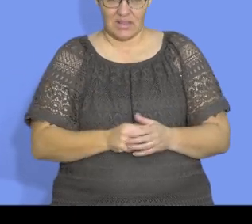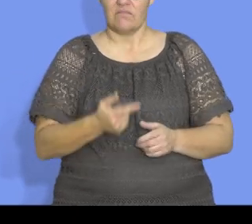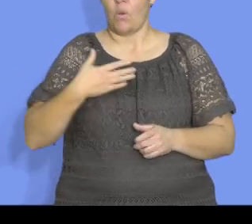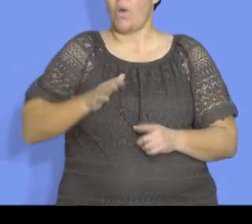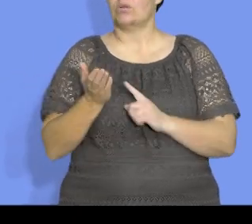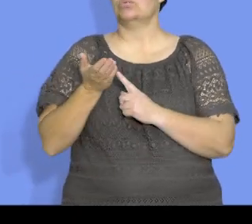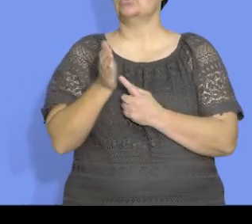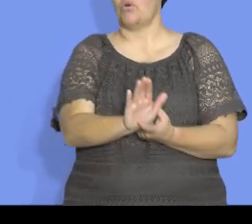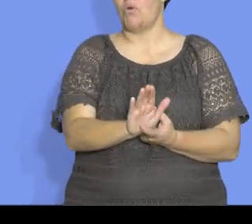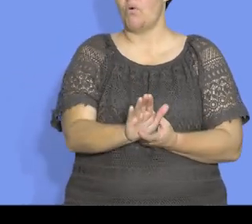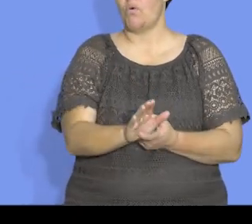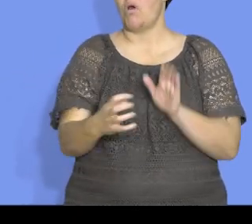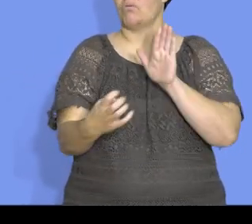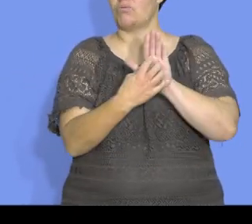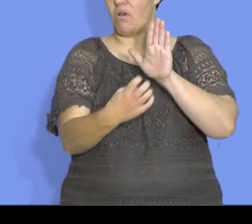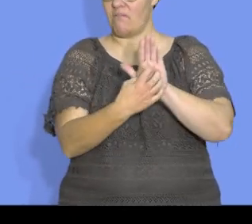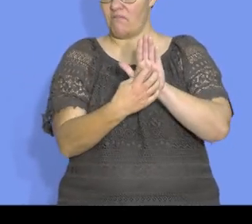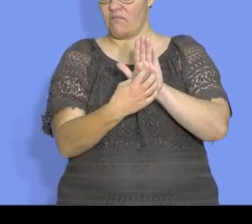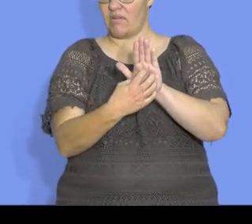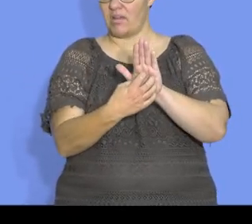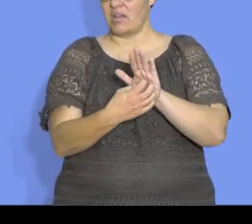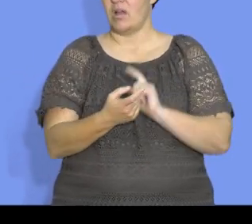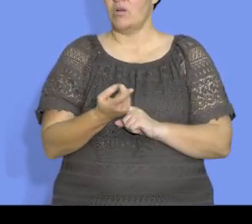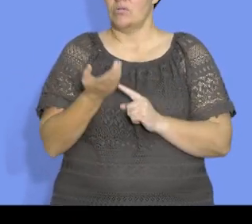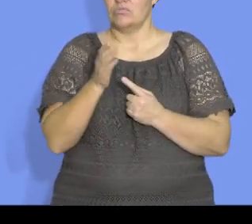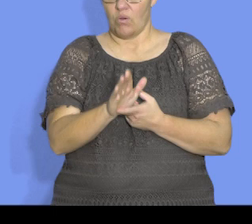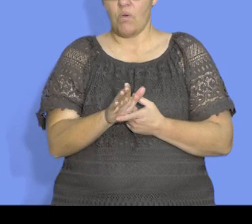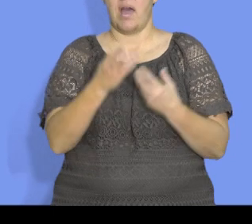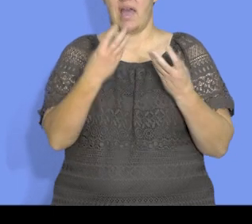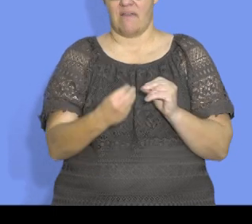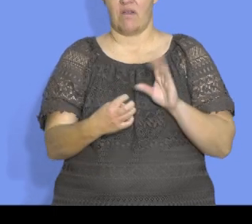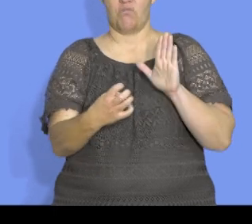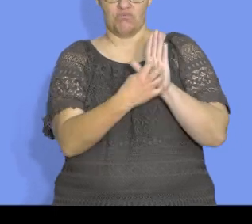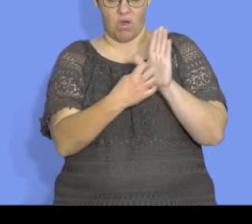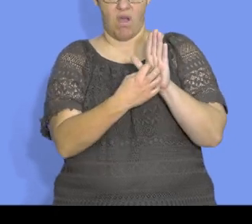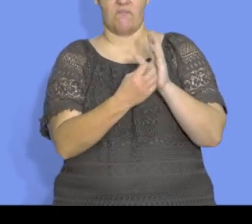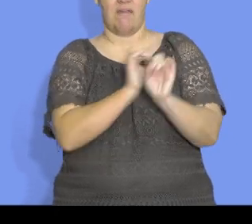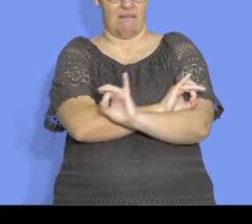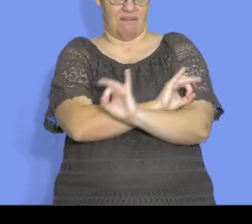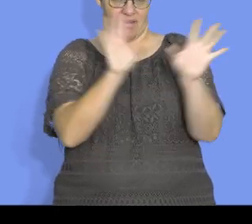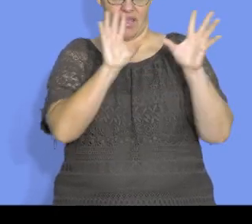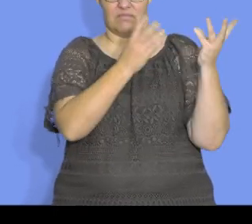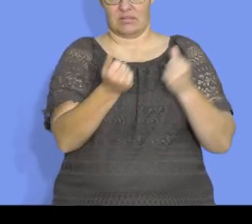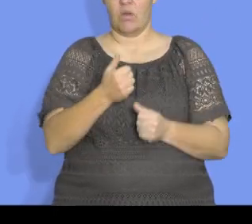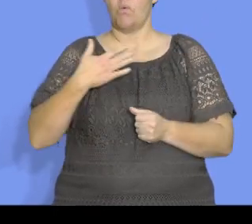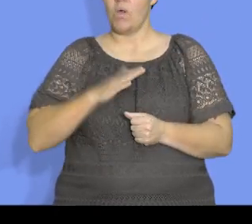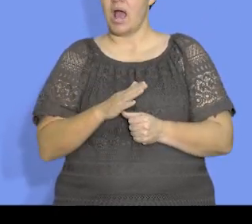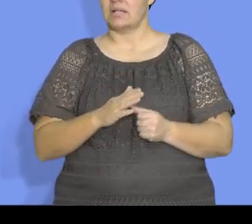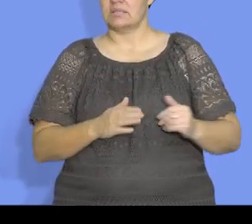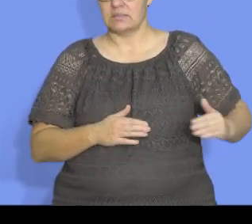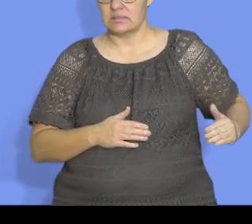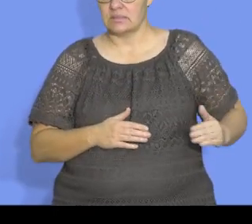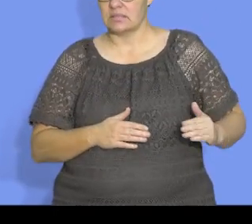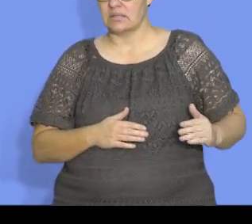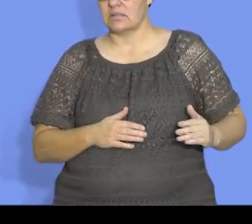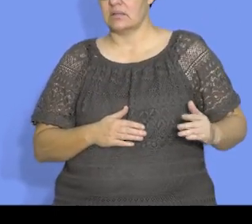that in mind. If we want to show that on the graph though, please make sure that you've got your graph sorted out. We're wanting a graph